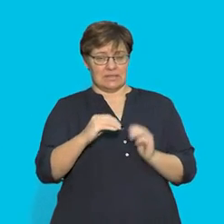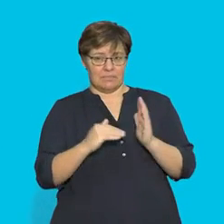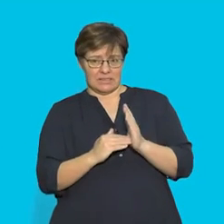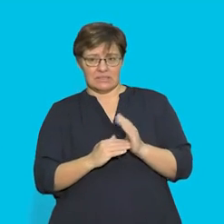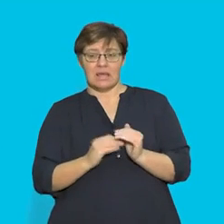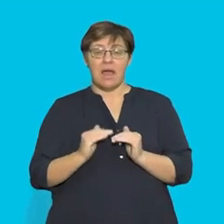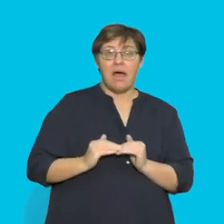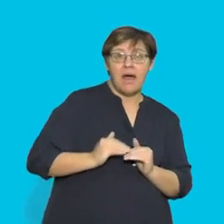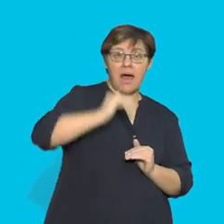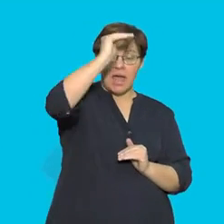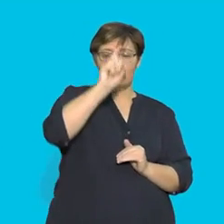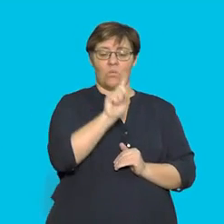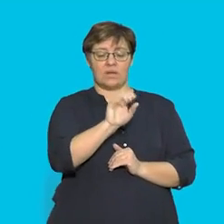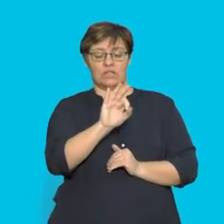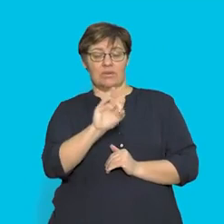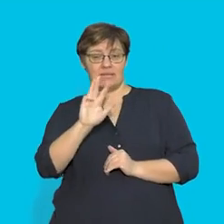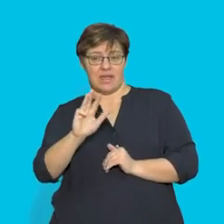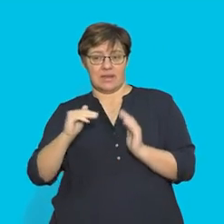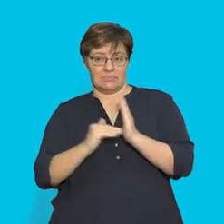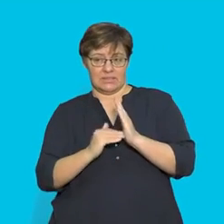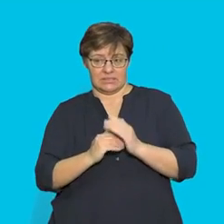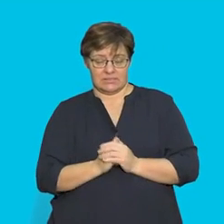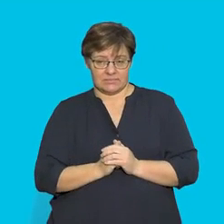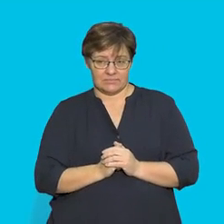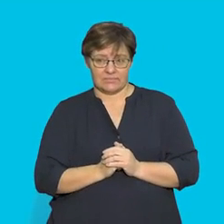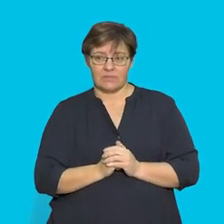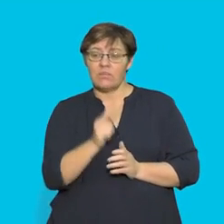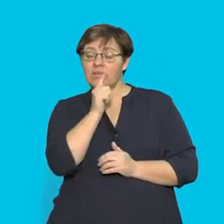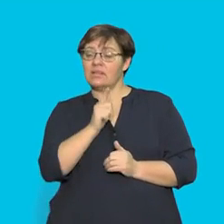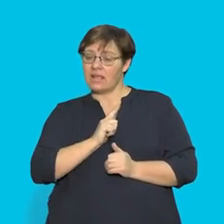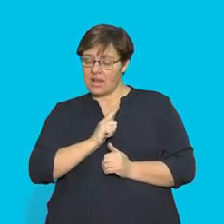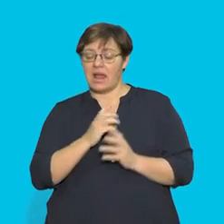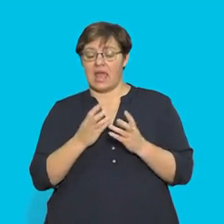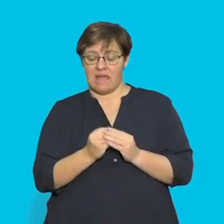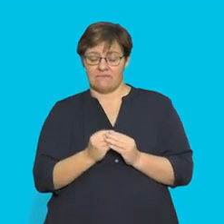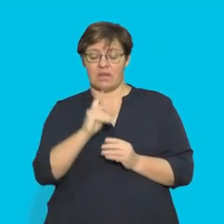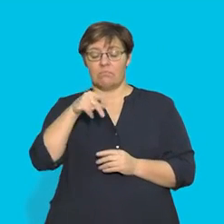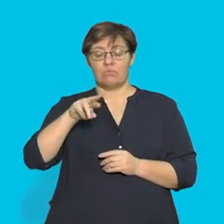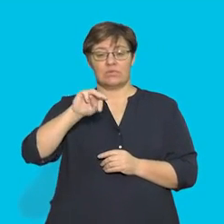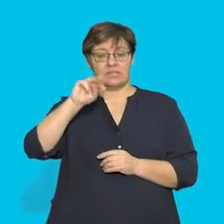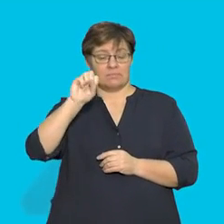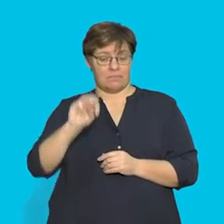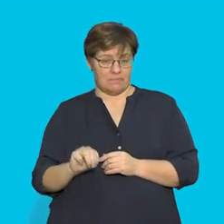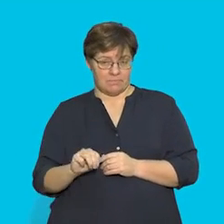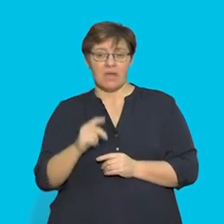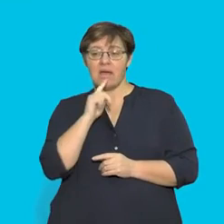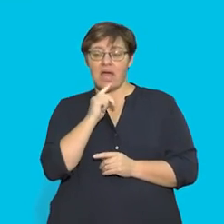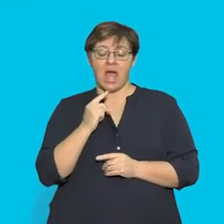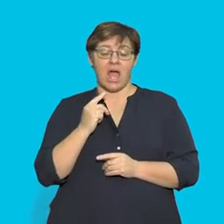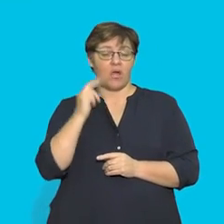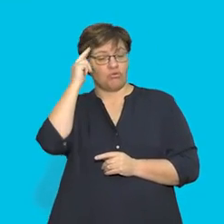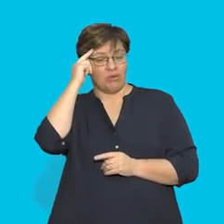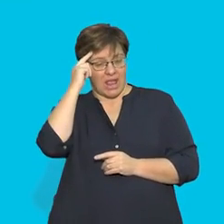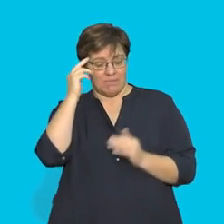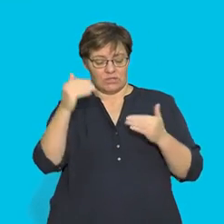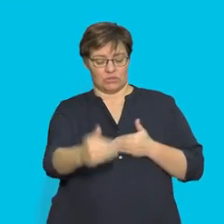meters and it's 139 meters high. So what they're telling us is we've got a prism and the